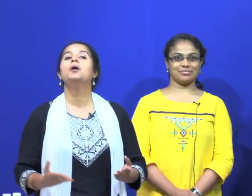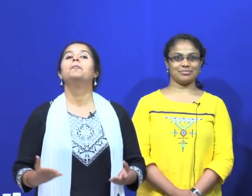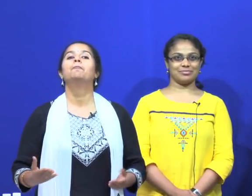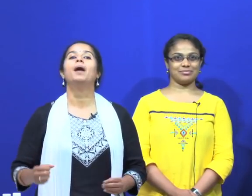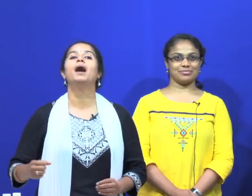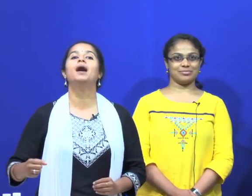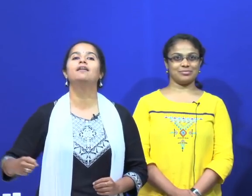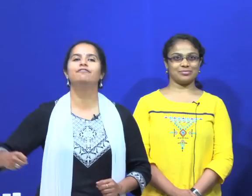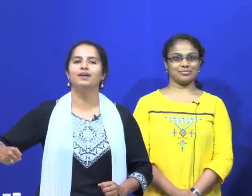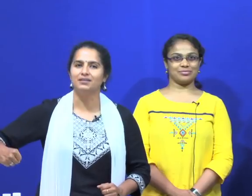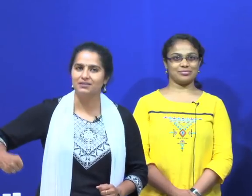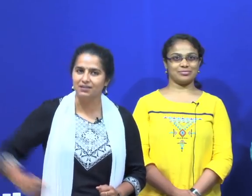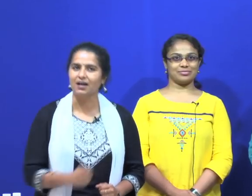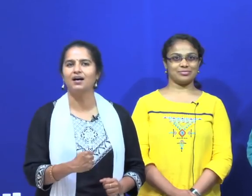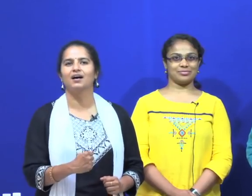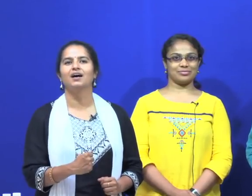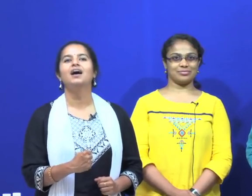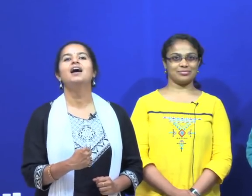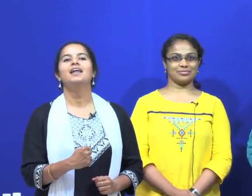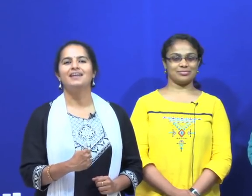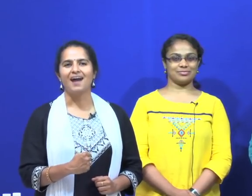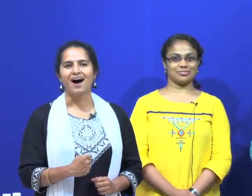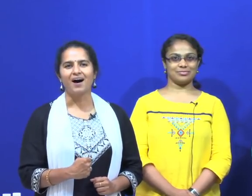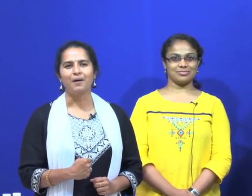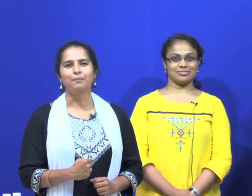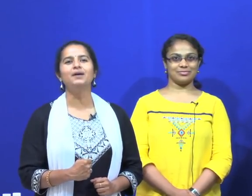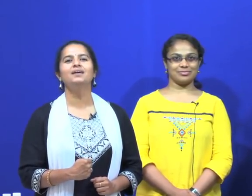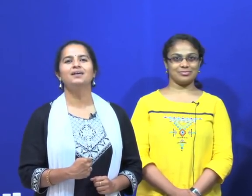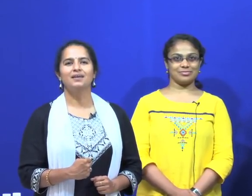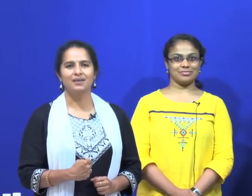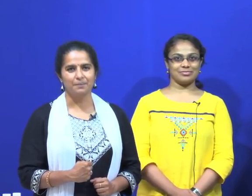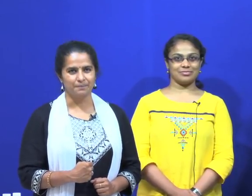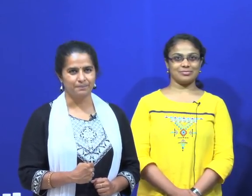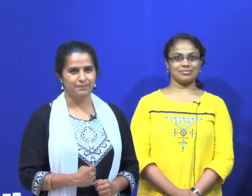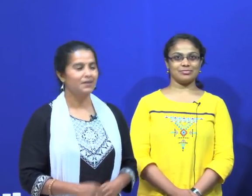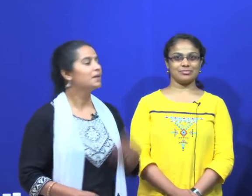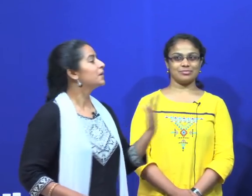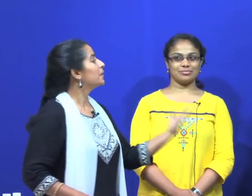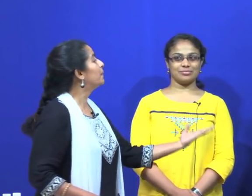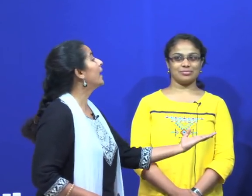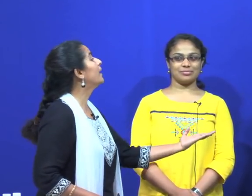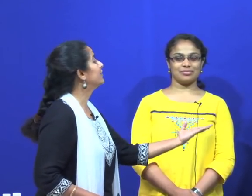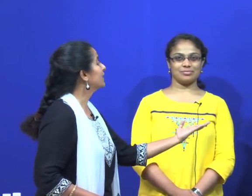out. Bhavataha nama kim?